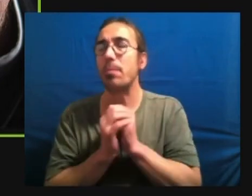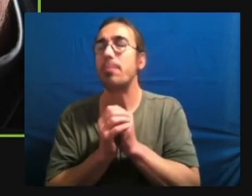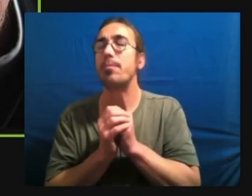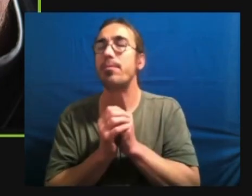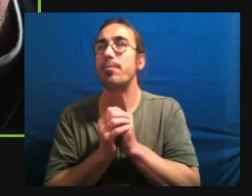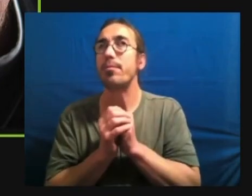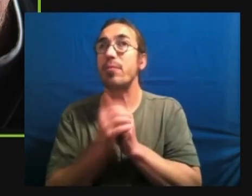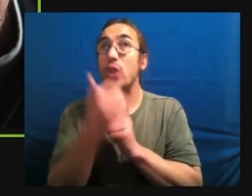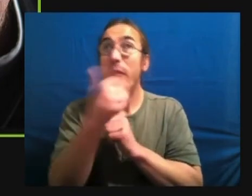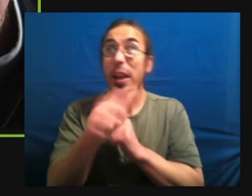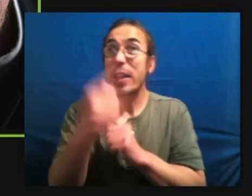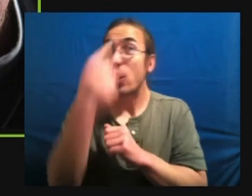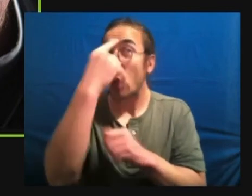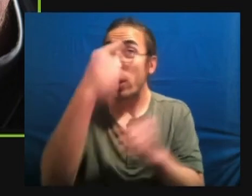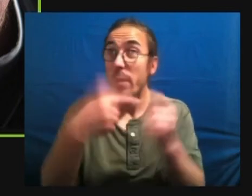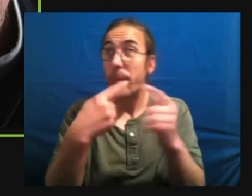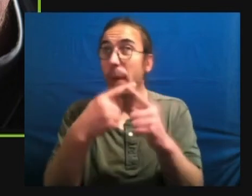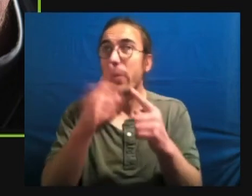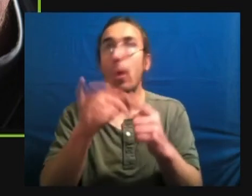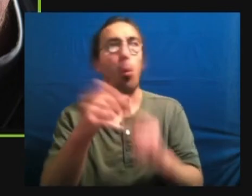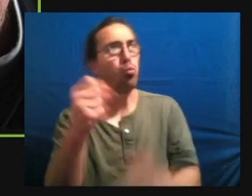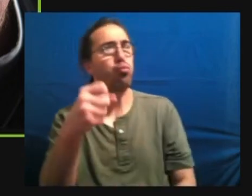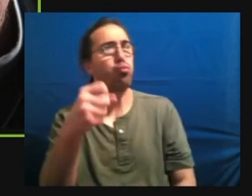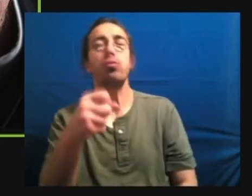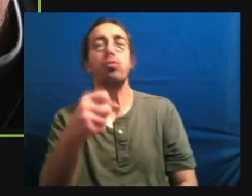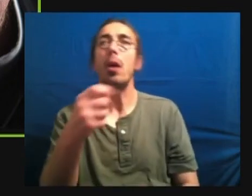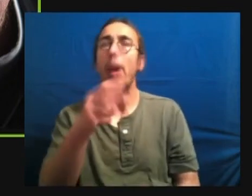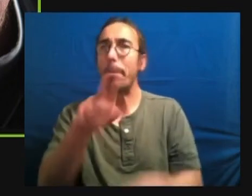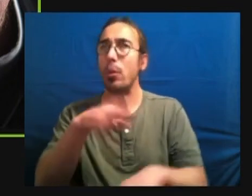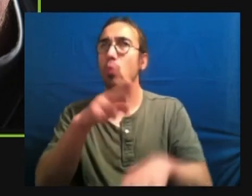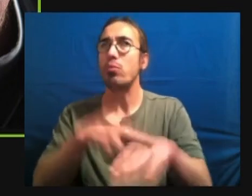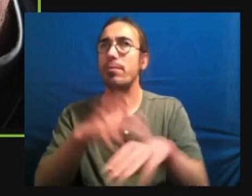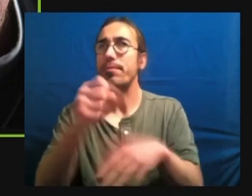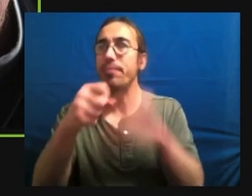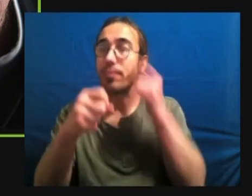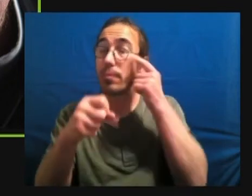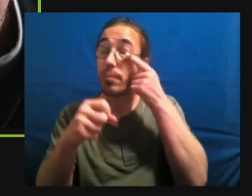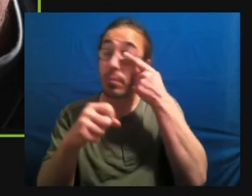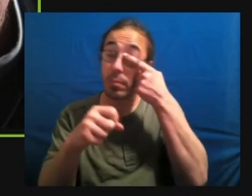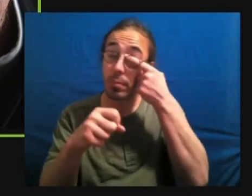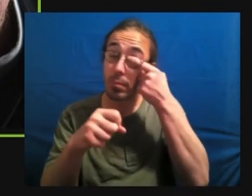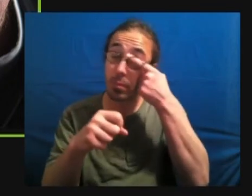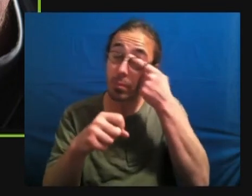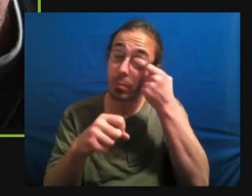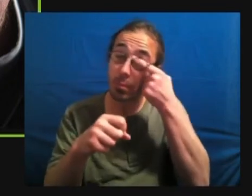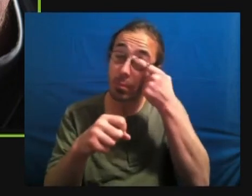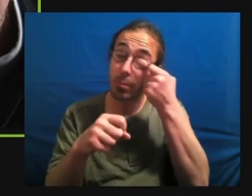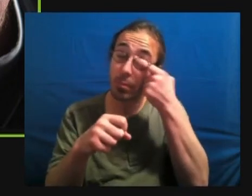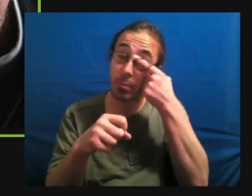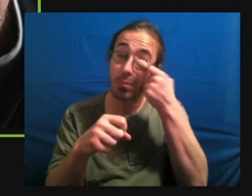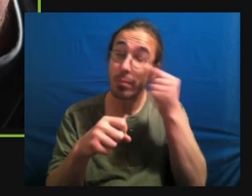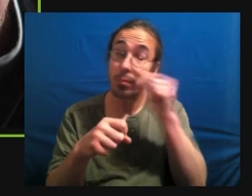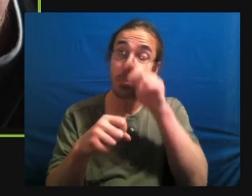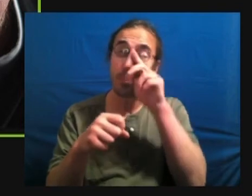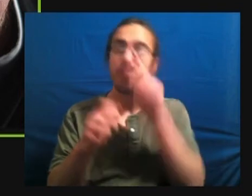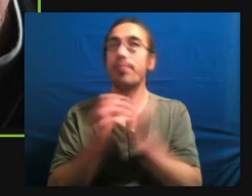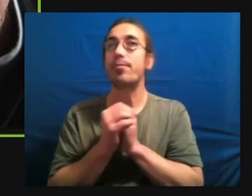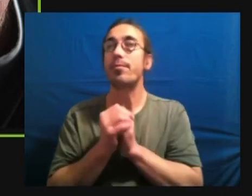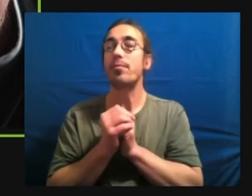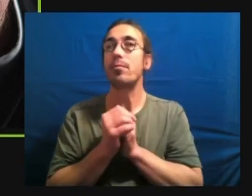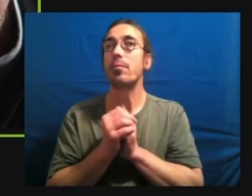about this? Oh, yes, absolutely. You are, as an autistic person, you're having a hard